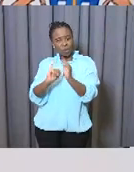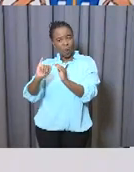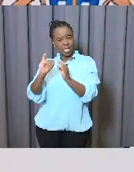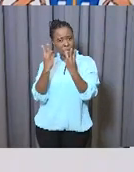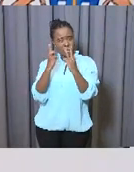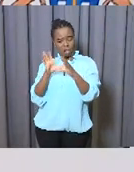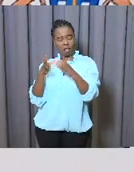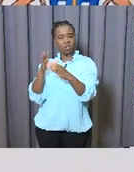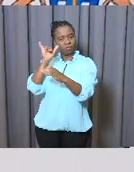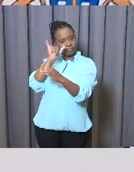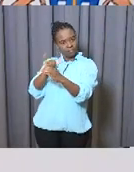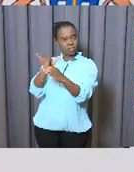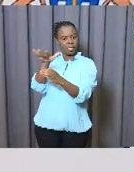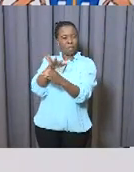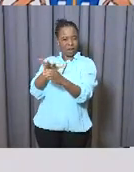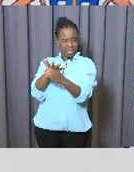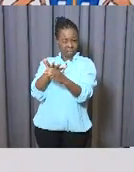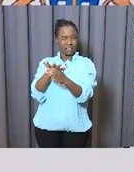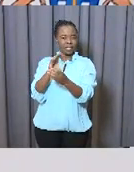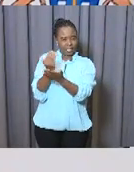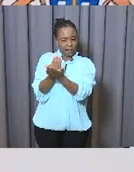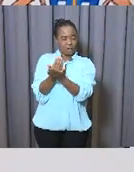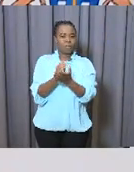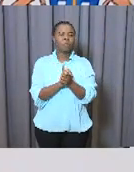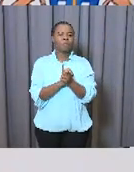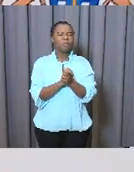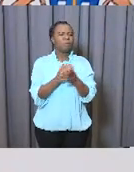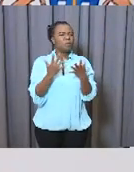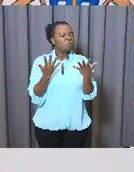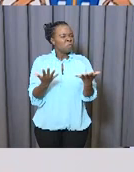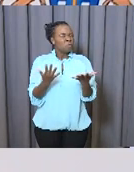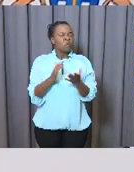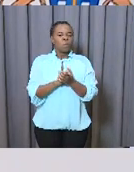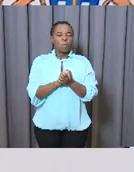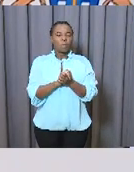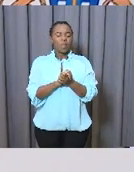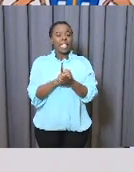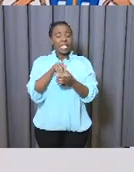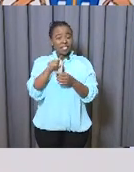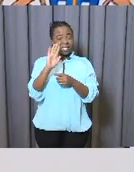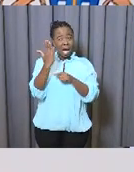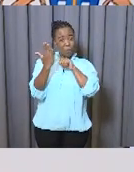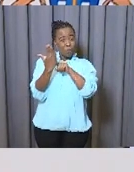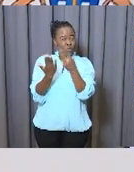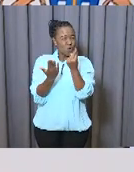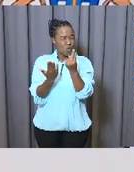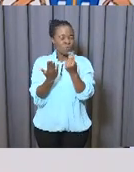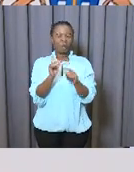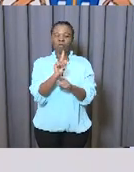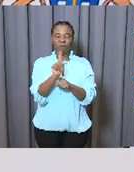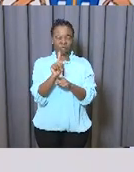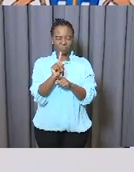isolation interventions. And so this is not a new approach. I've